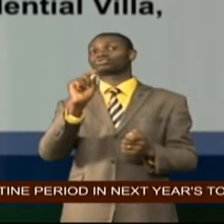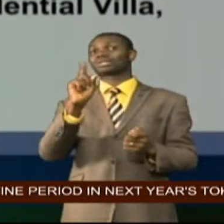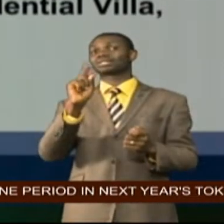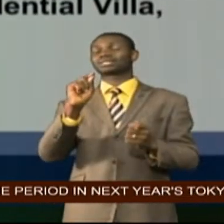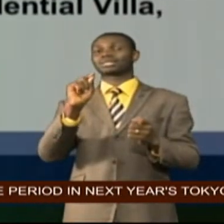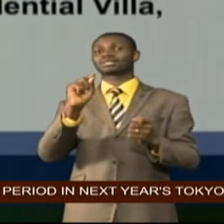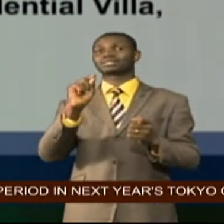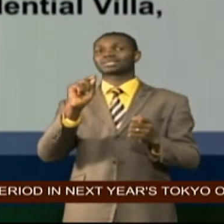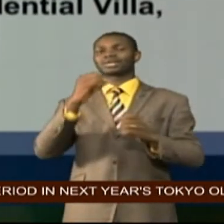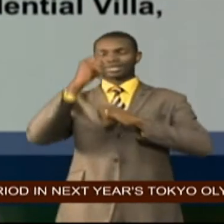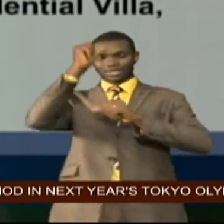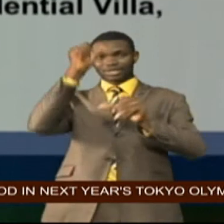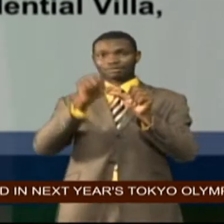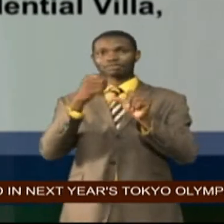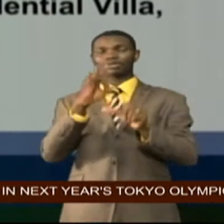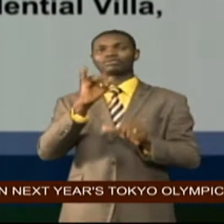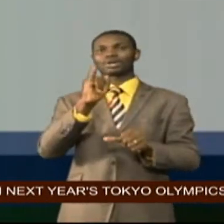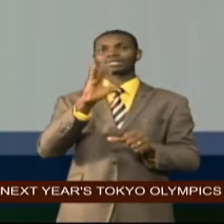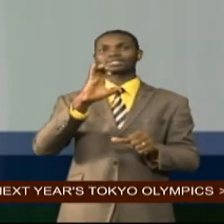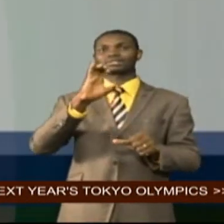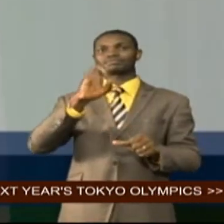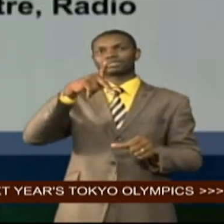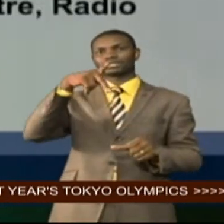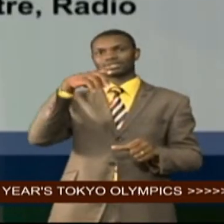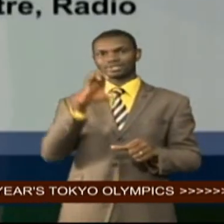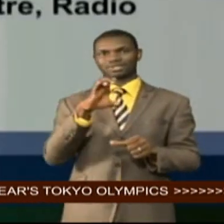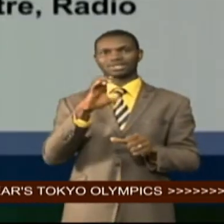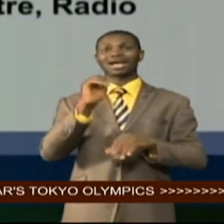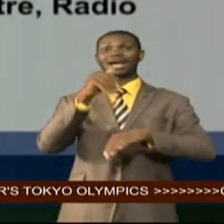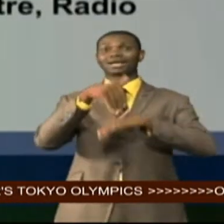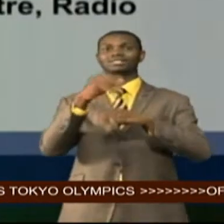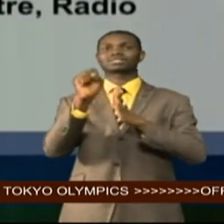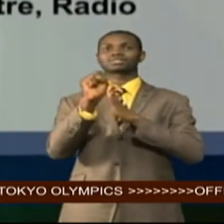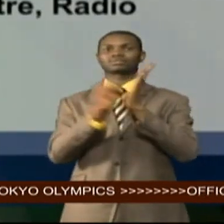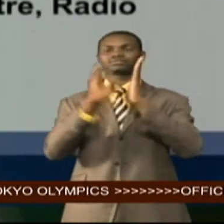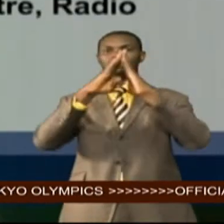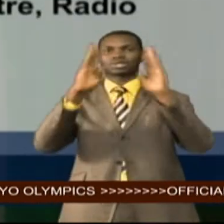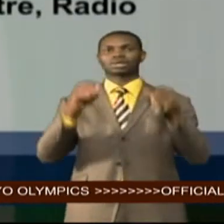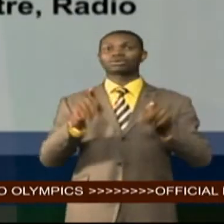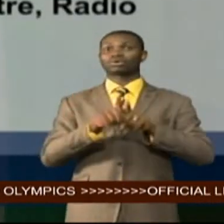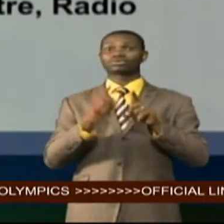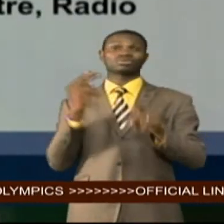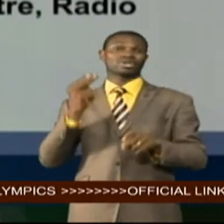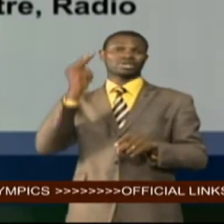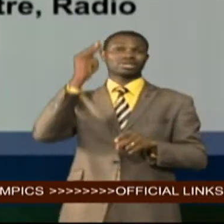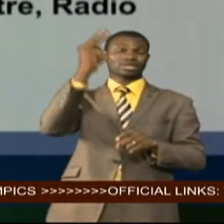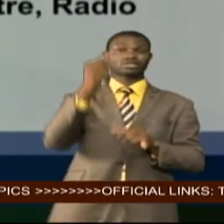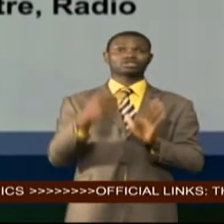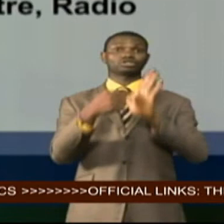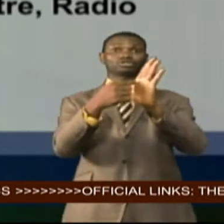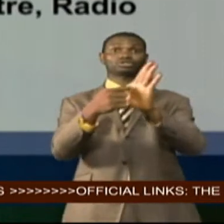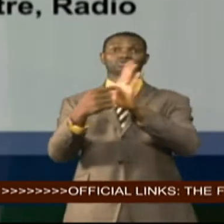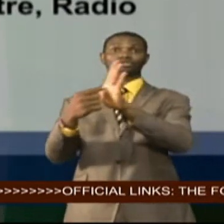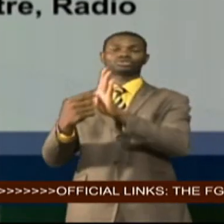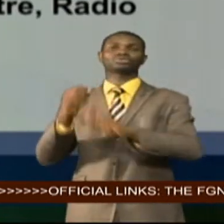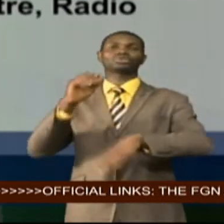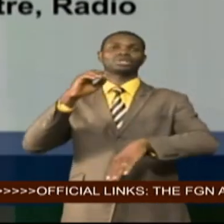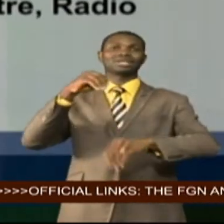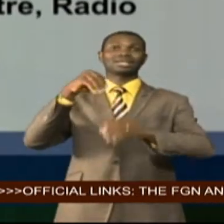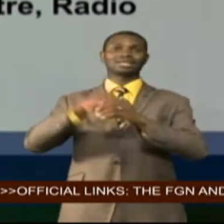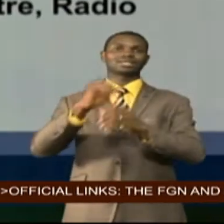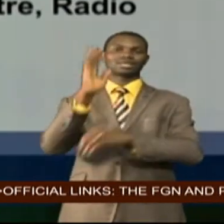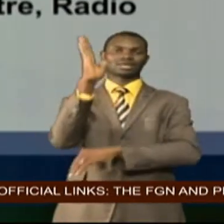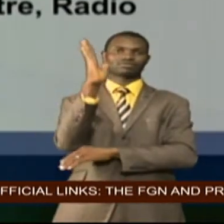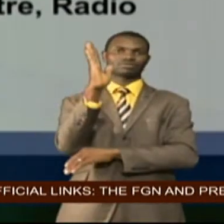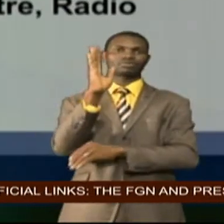of the ICPC at the State House. There will also be a historical exhibition Sunday by 3 o'clock in the afternoon at the